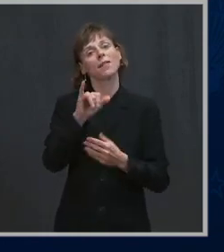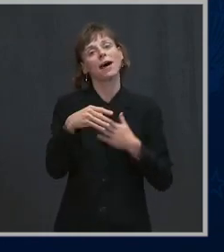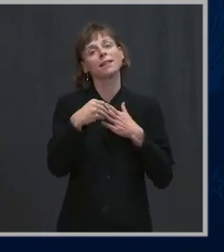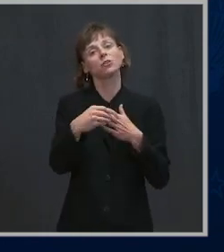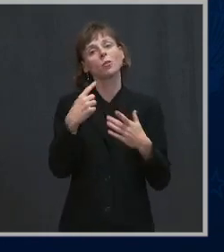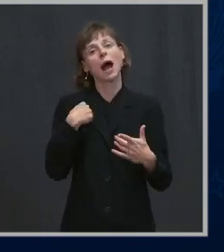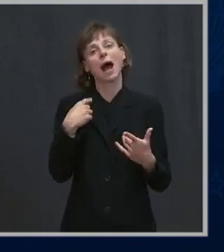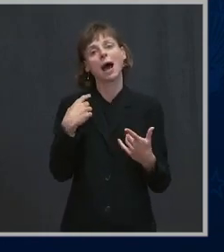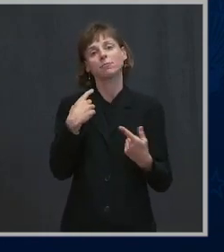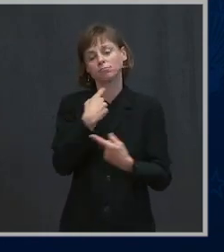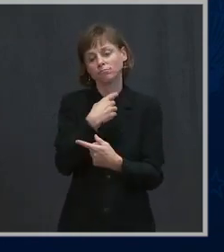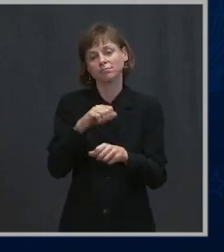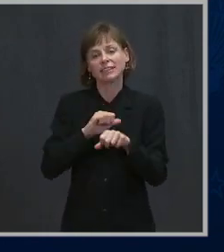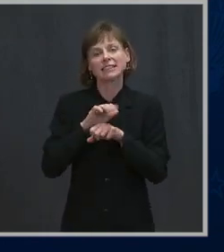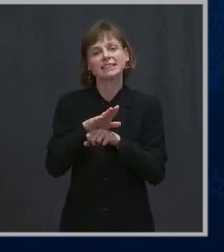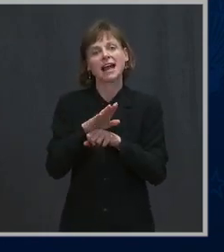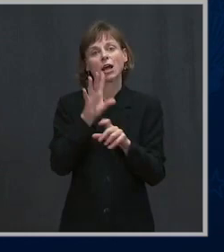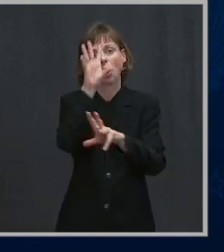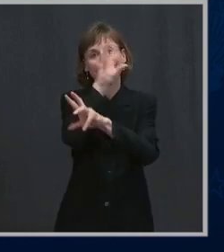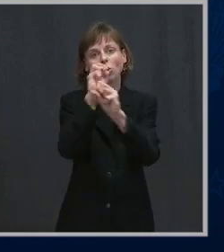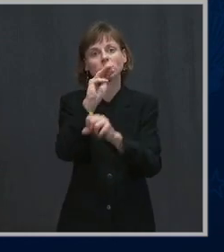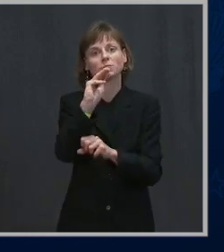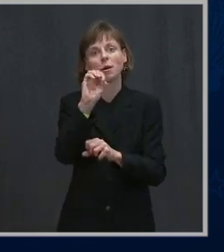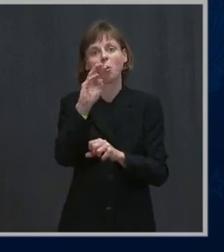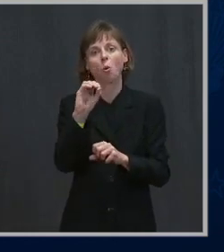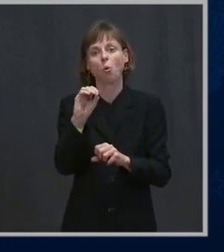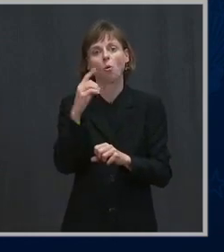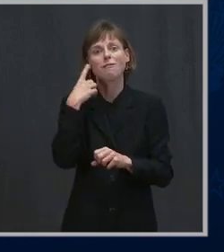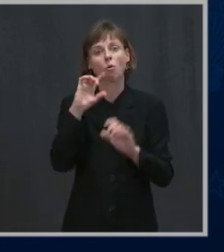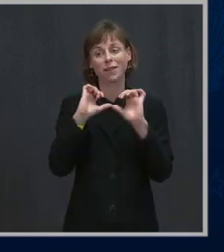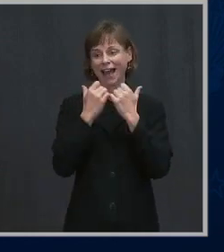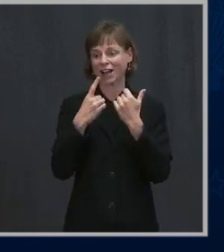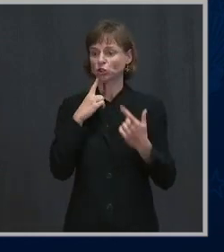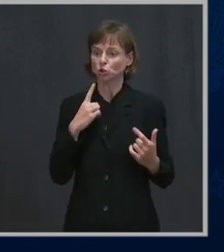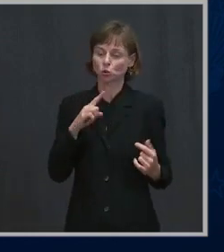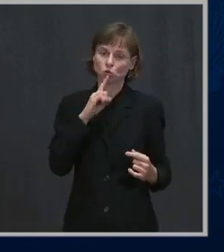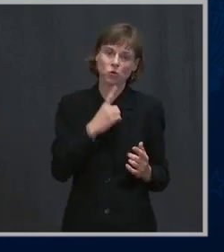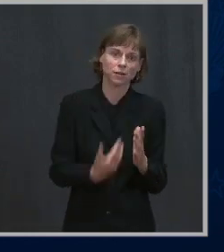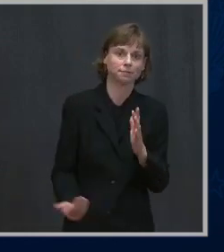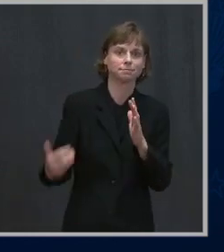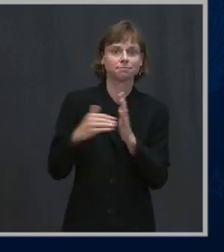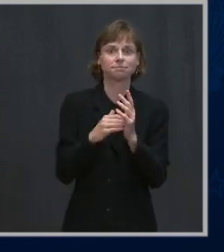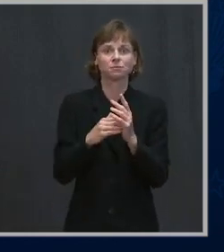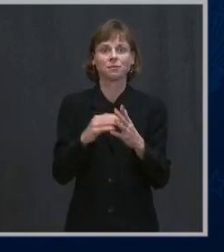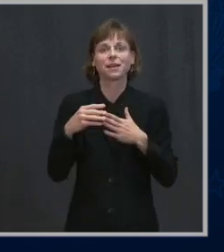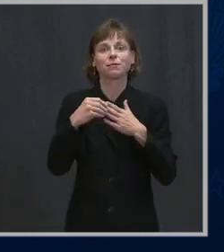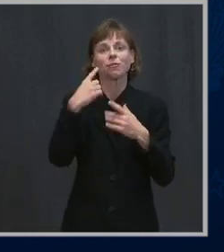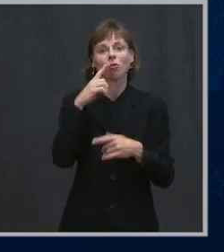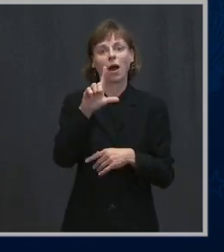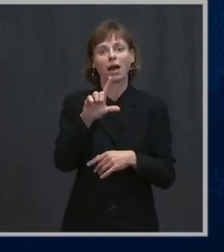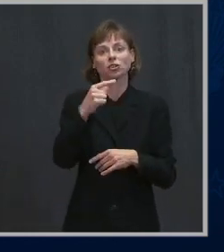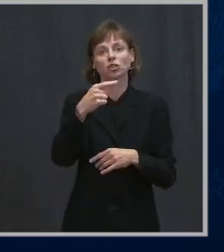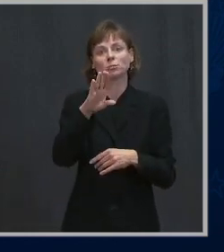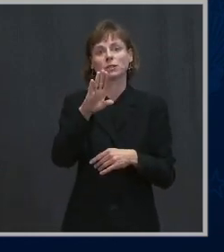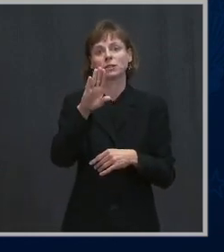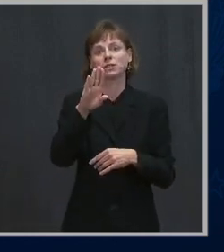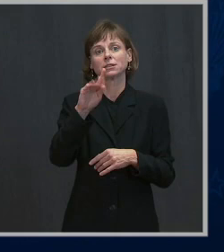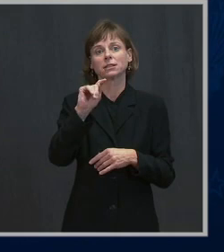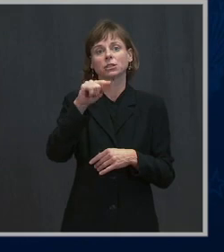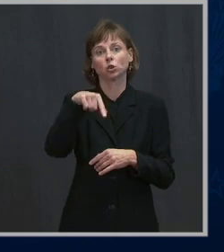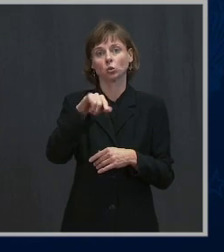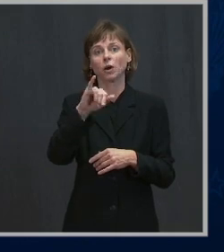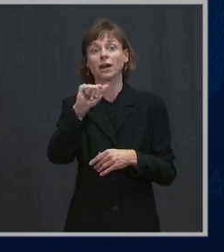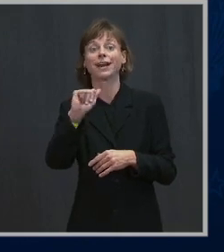memo to agencies to reinvigorate our leadership on the lgbtqi issues and do it